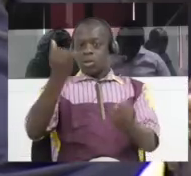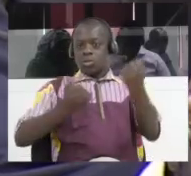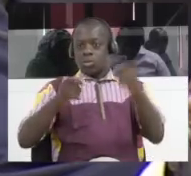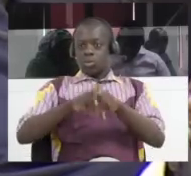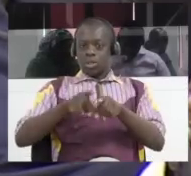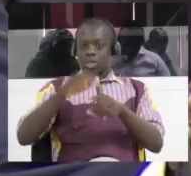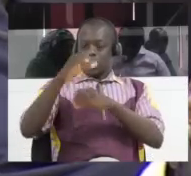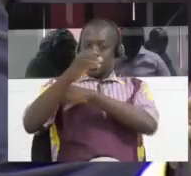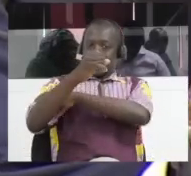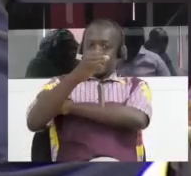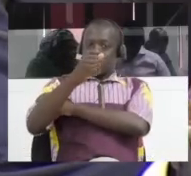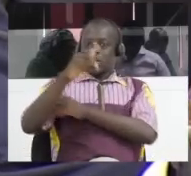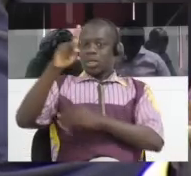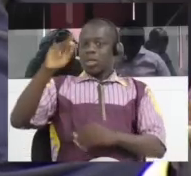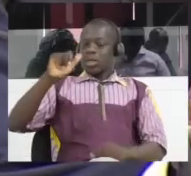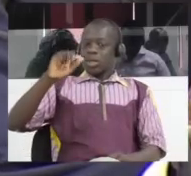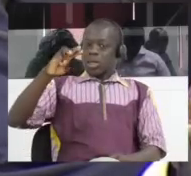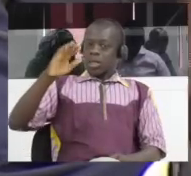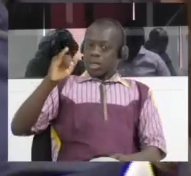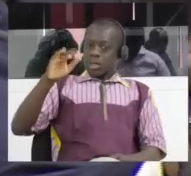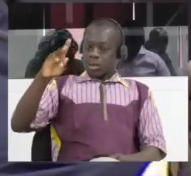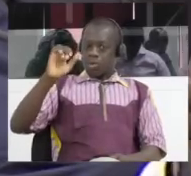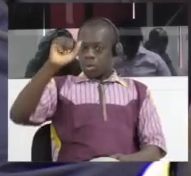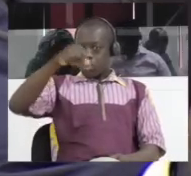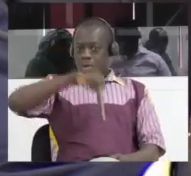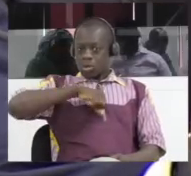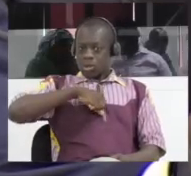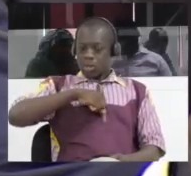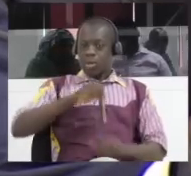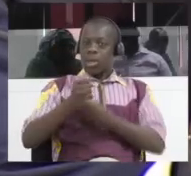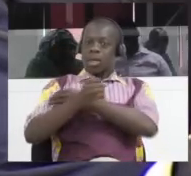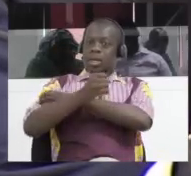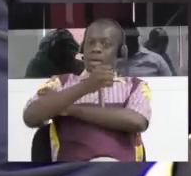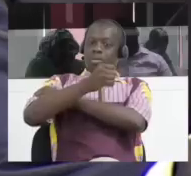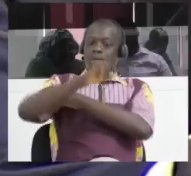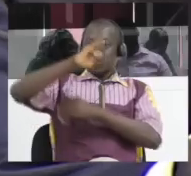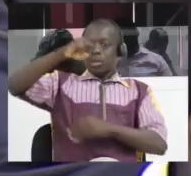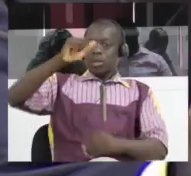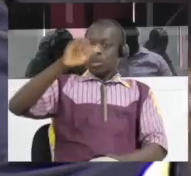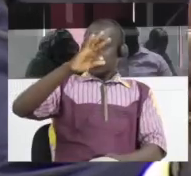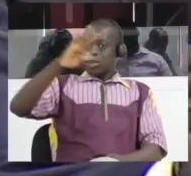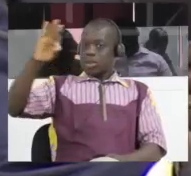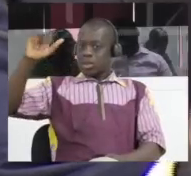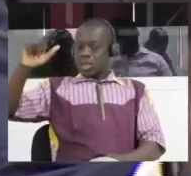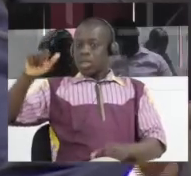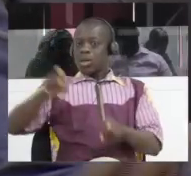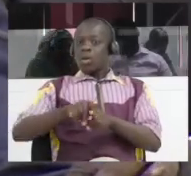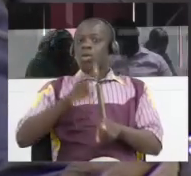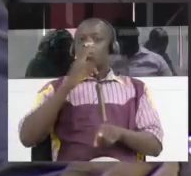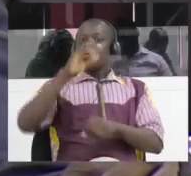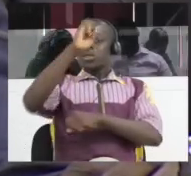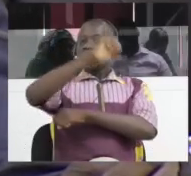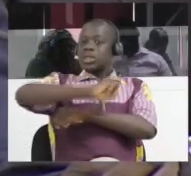with Captain Kambi, Captain Wilson, yourself, Captain Jata. Who was the